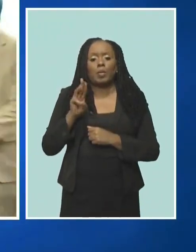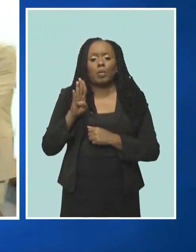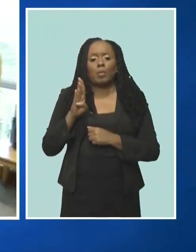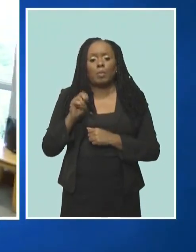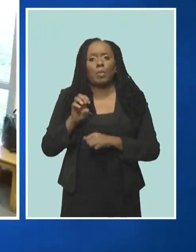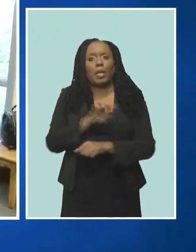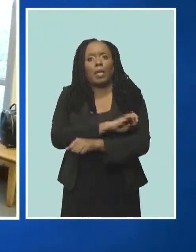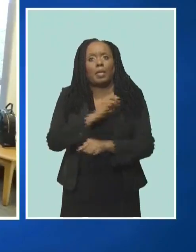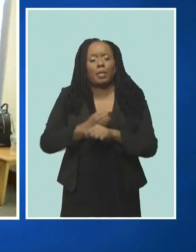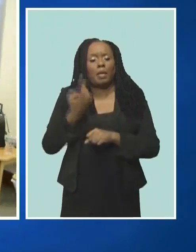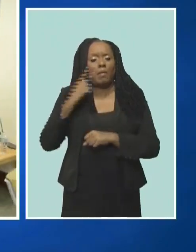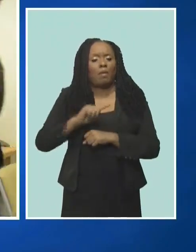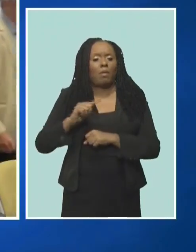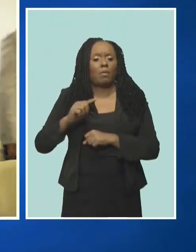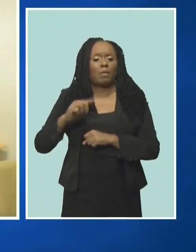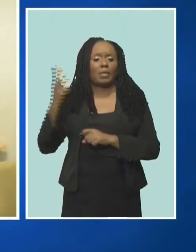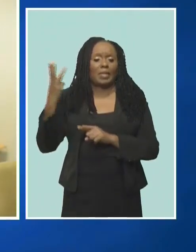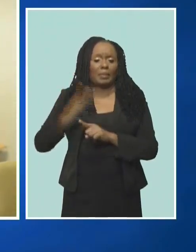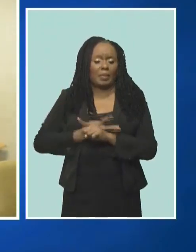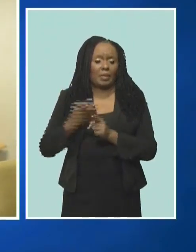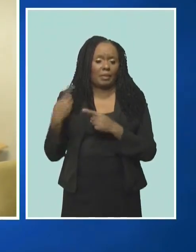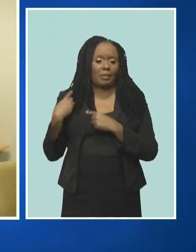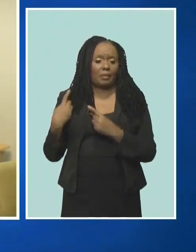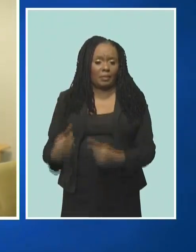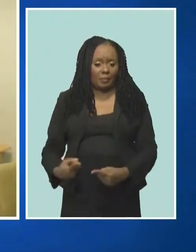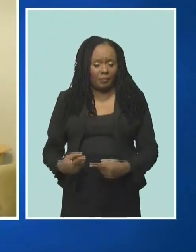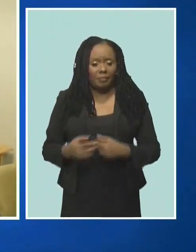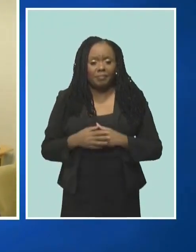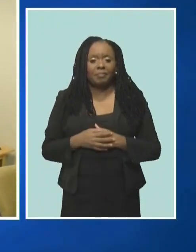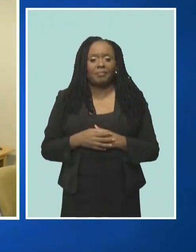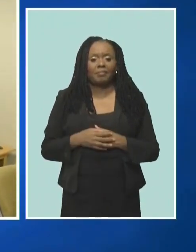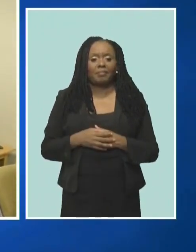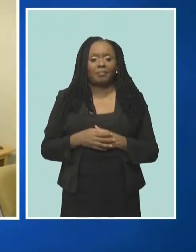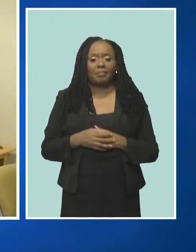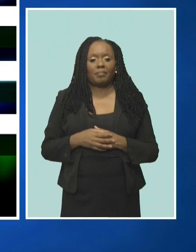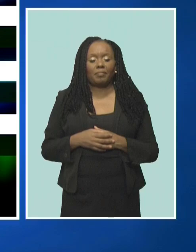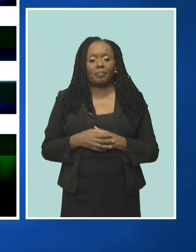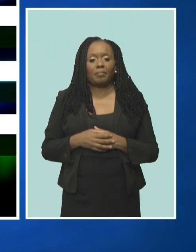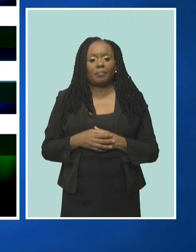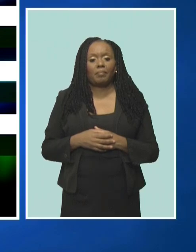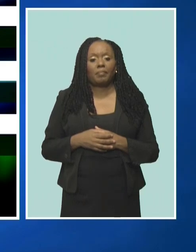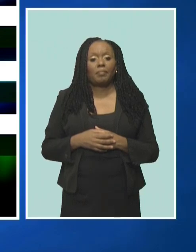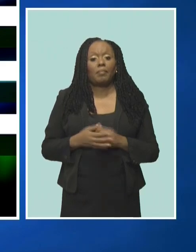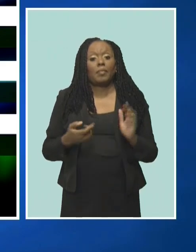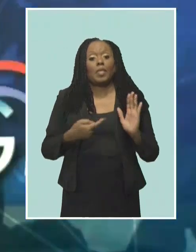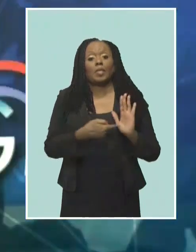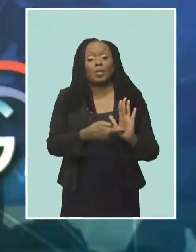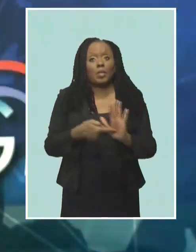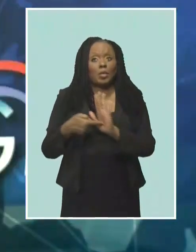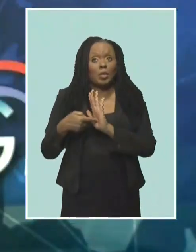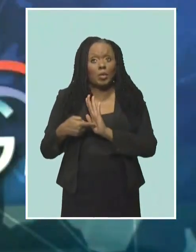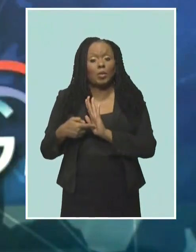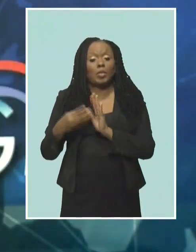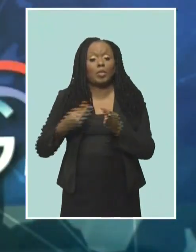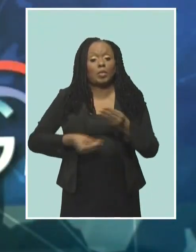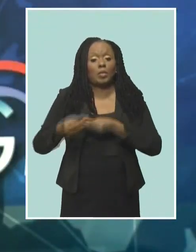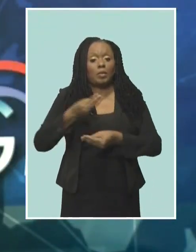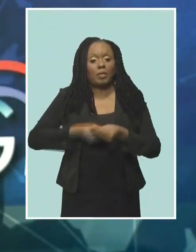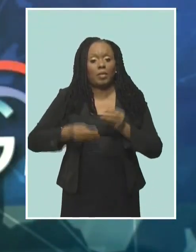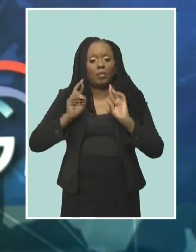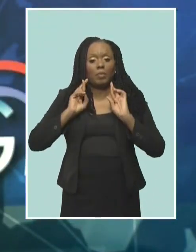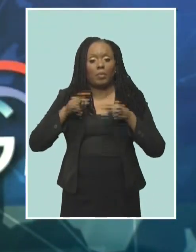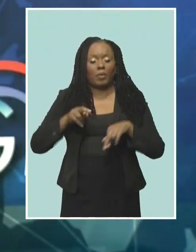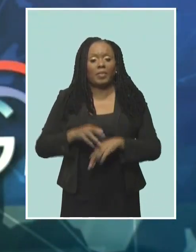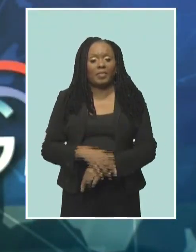past 6 months. Trevor Thorpe for the Business Report. Time now for tonight's trading report.